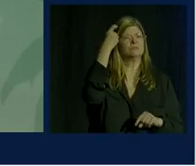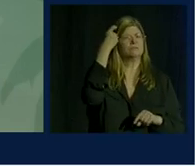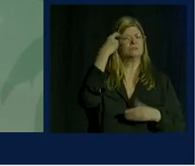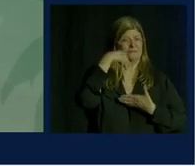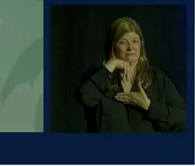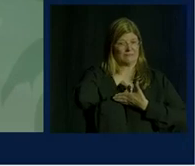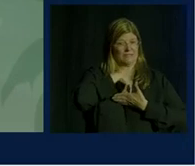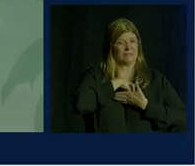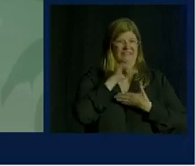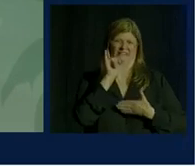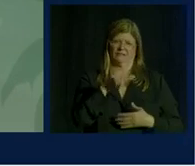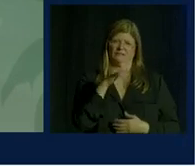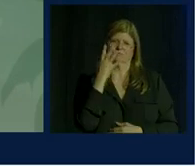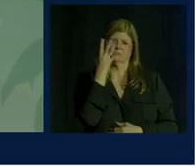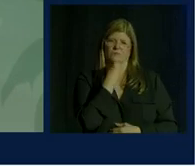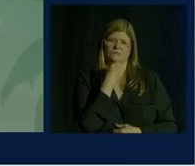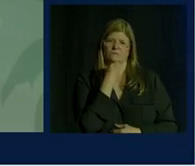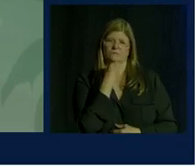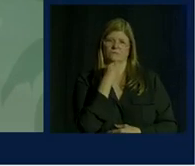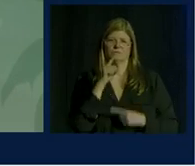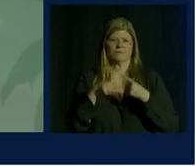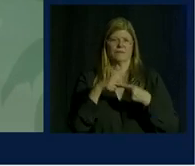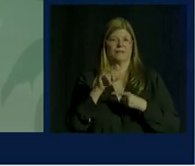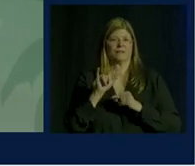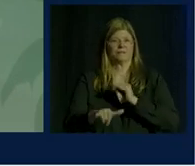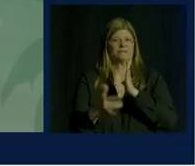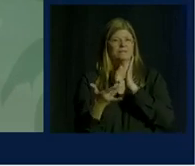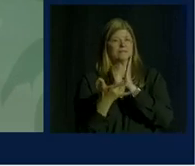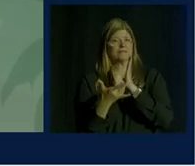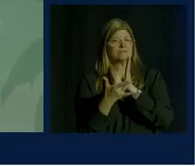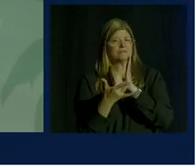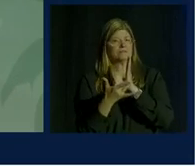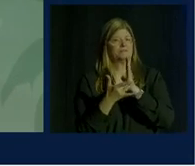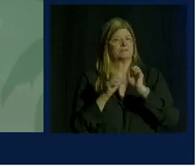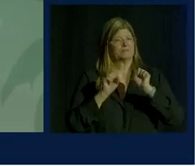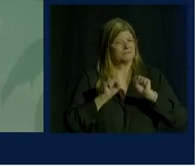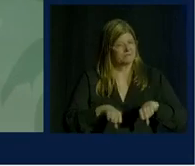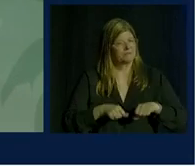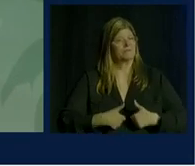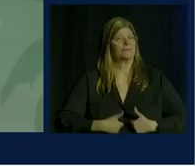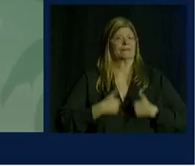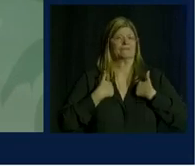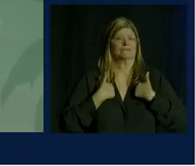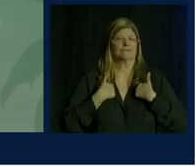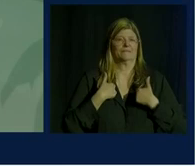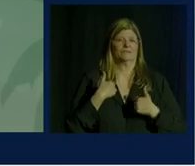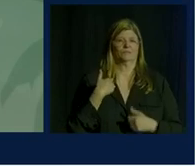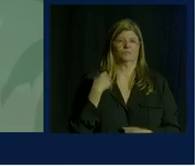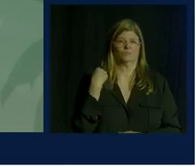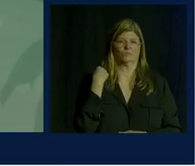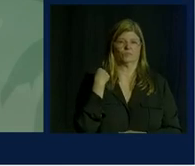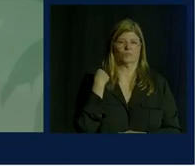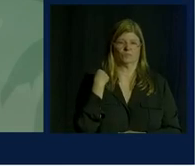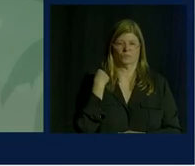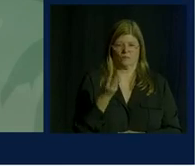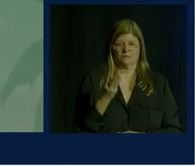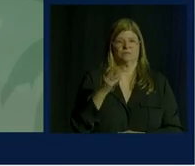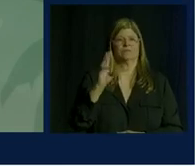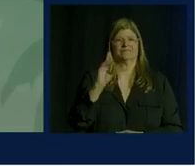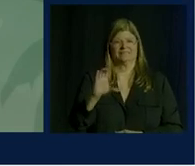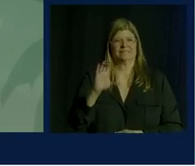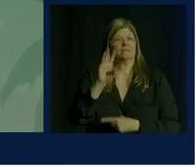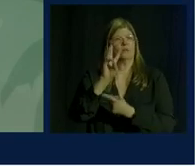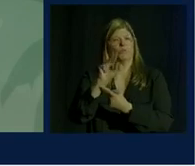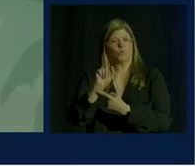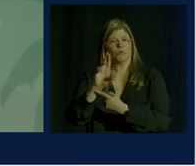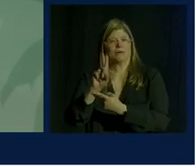technology. Like you can live in Ward 8, you can make the most amazing jewelry out of your kitchen, start a business, get